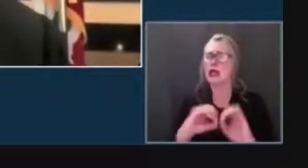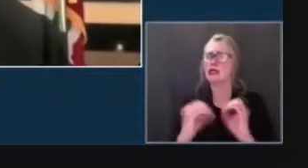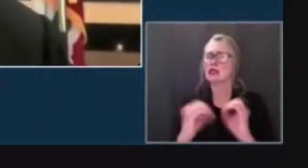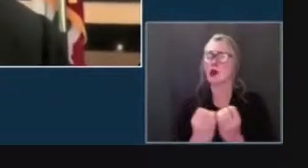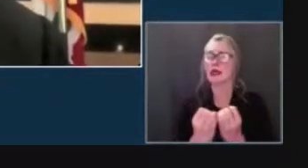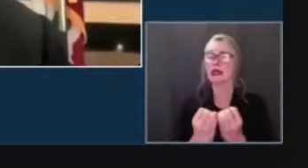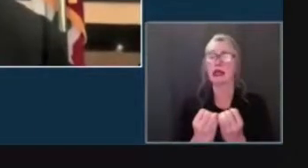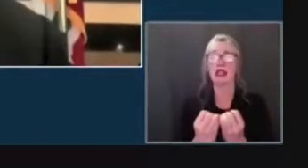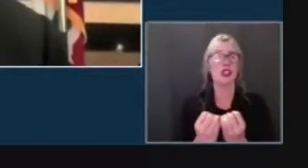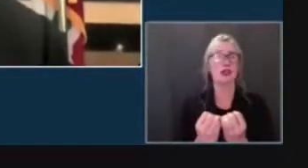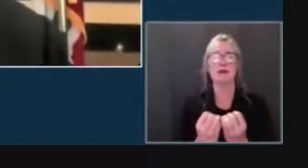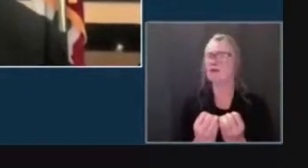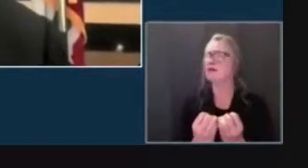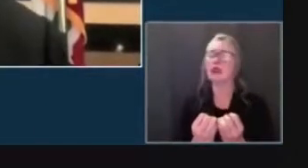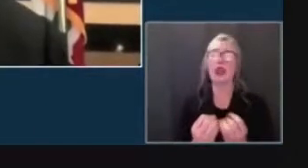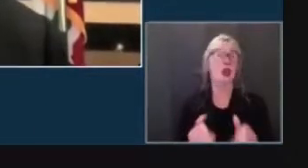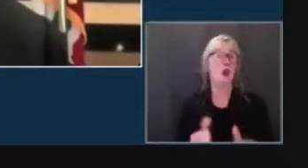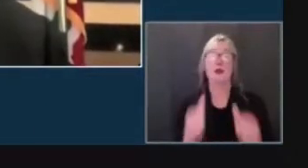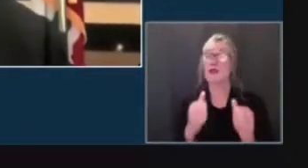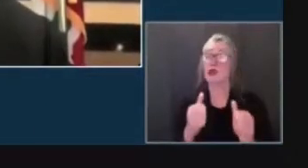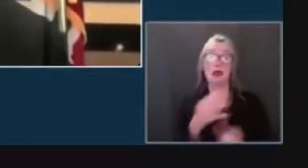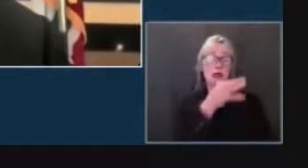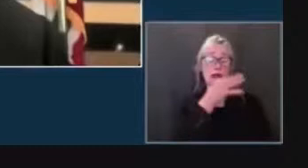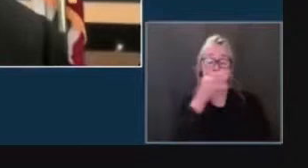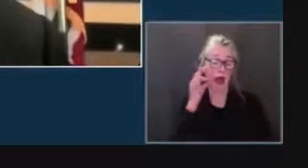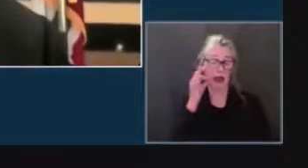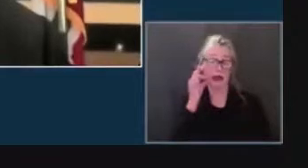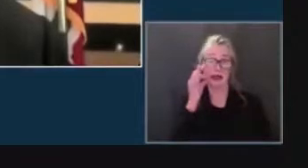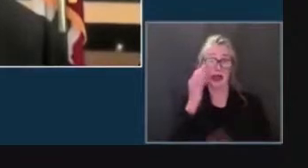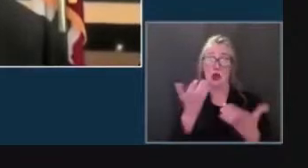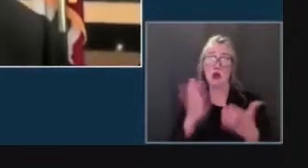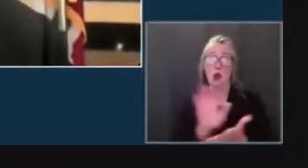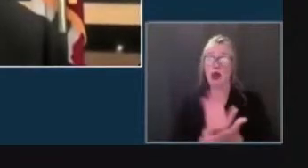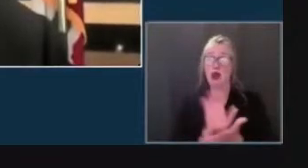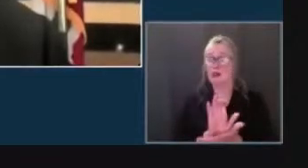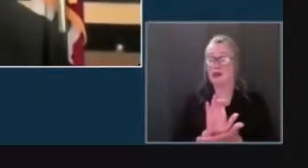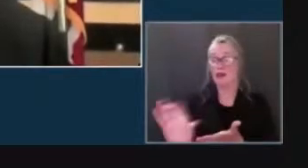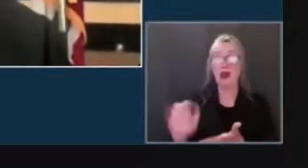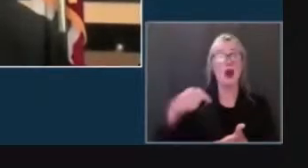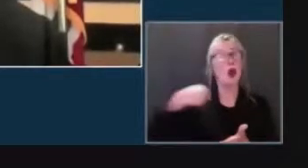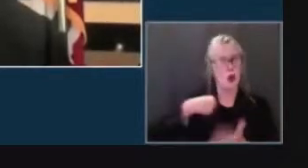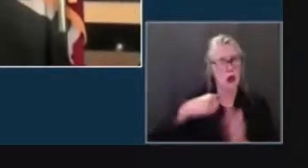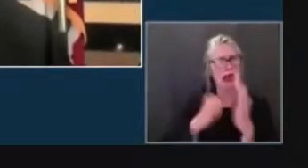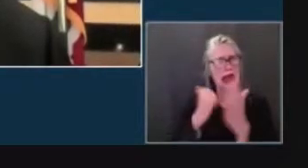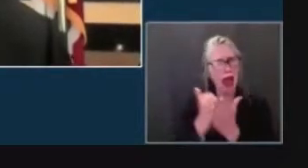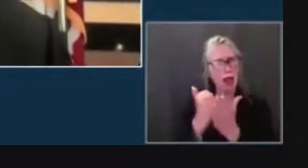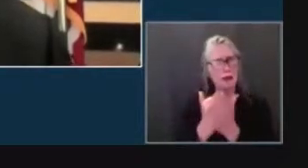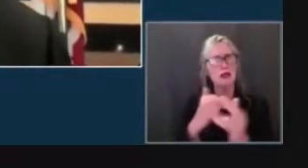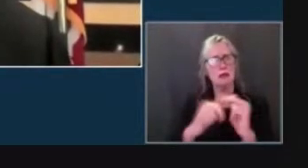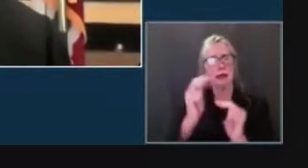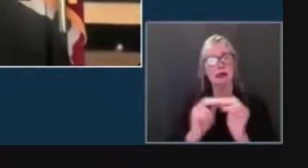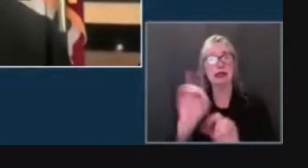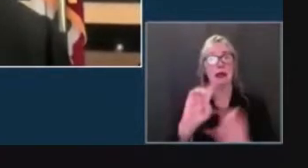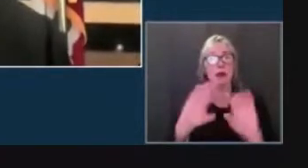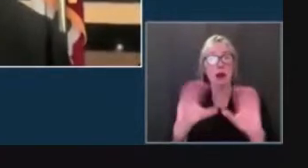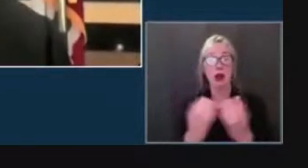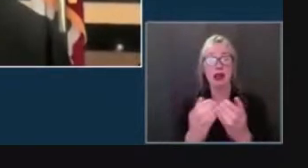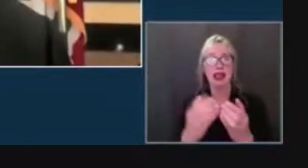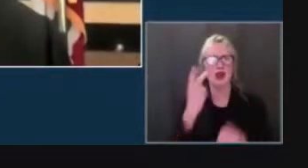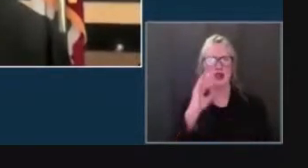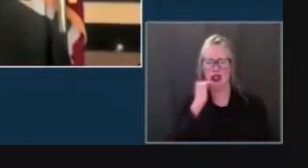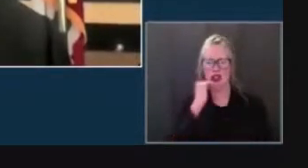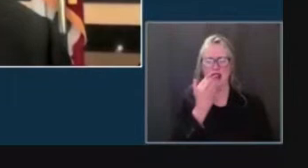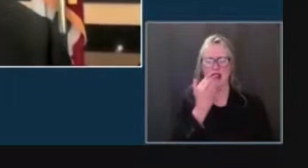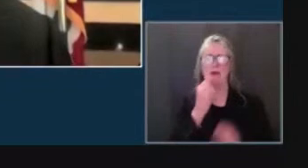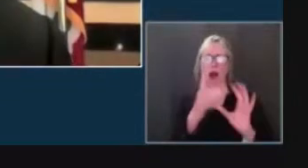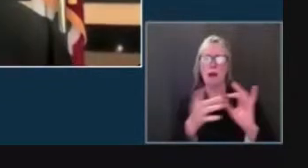organization, will not be silenced or marginalized in a party that we helped build. As we saw yesterday by the shameful comments made by the chair